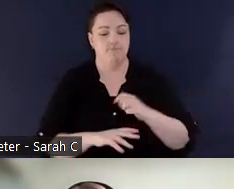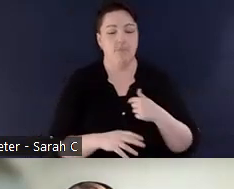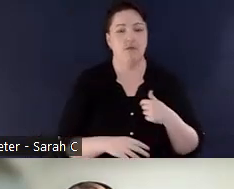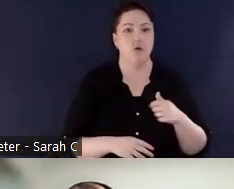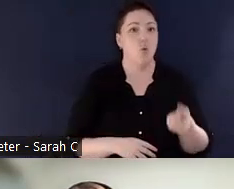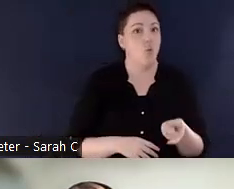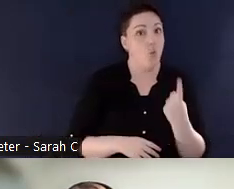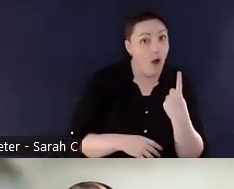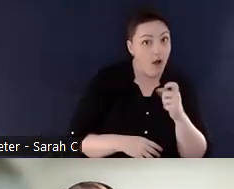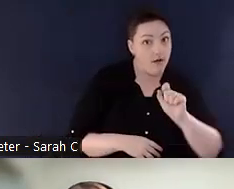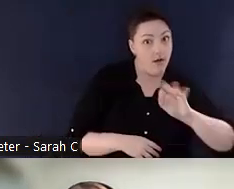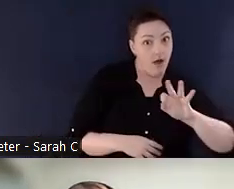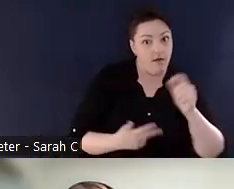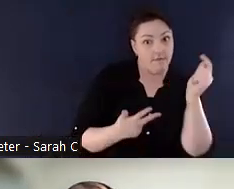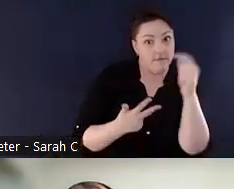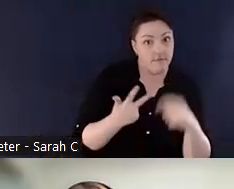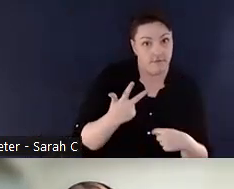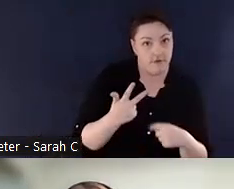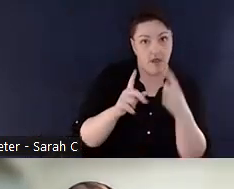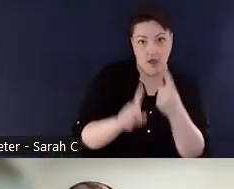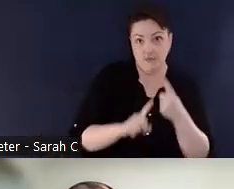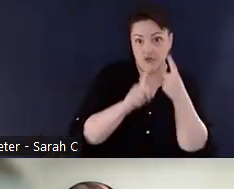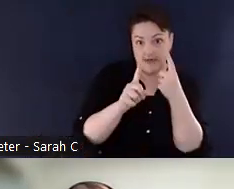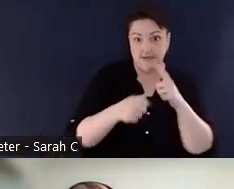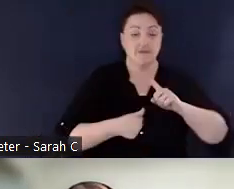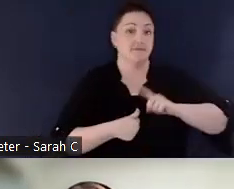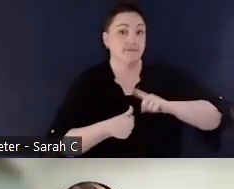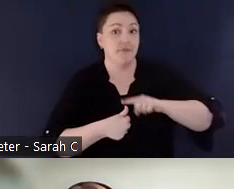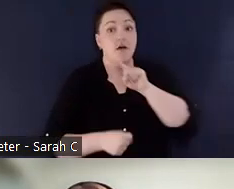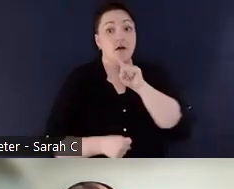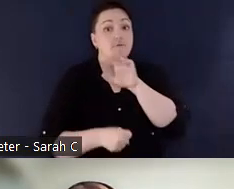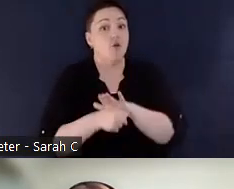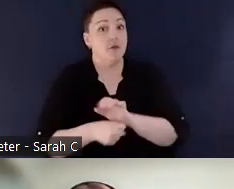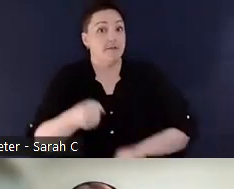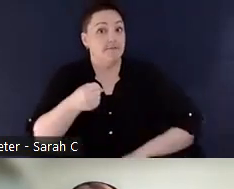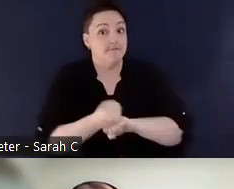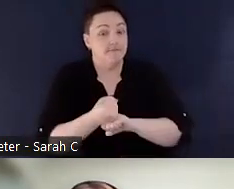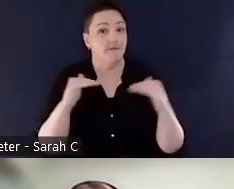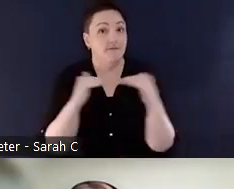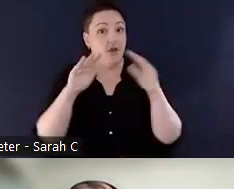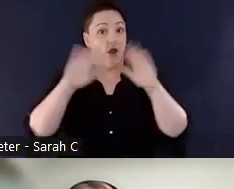see here on the slides. So that includes affirmatively furthering fair housing,